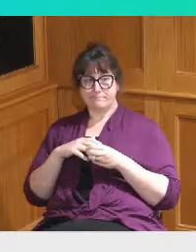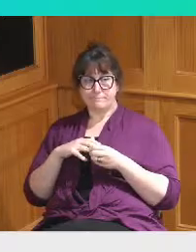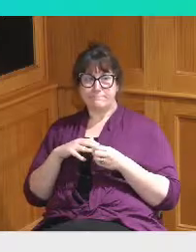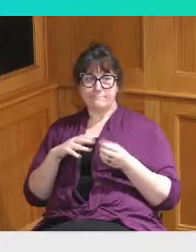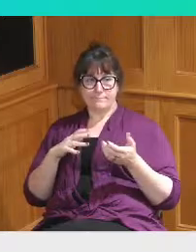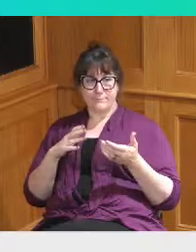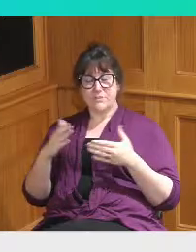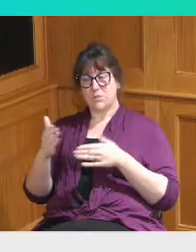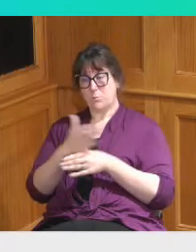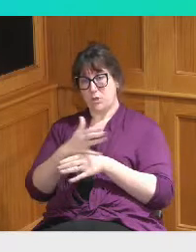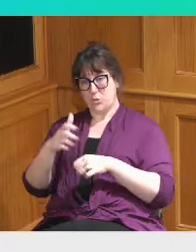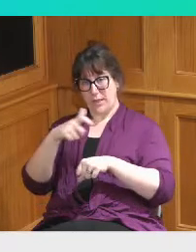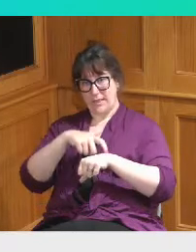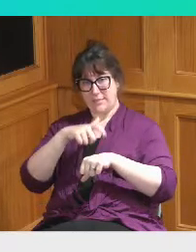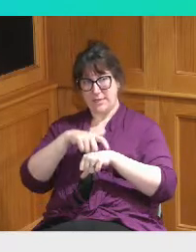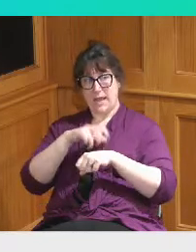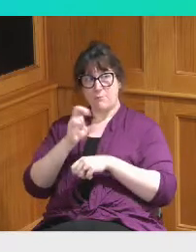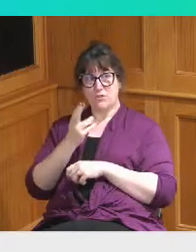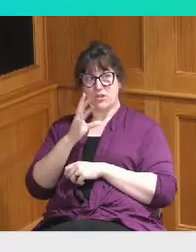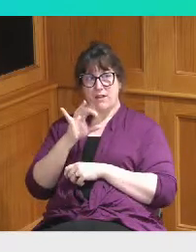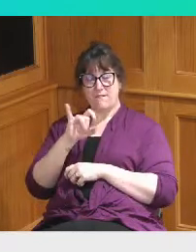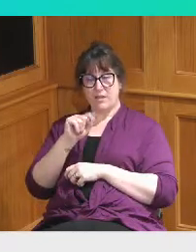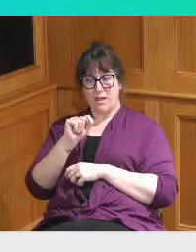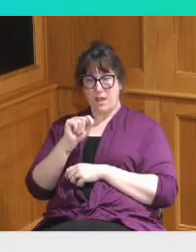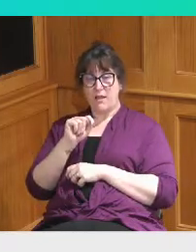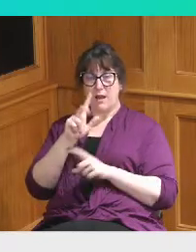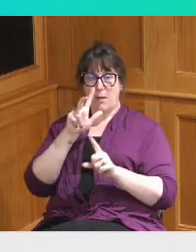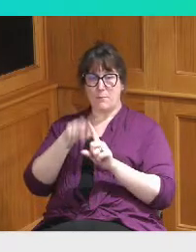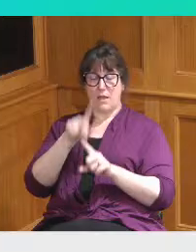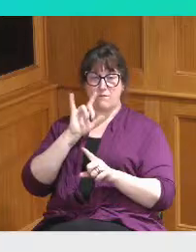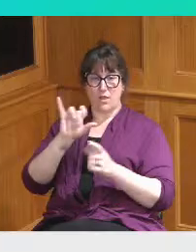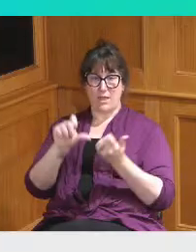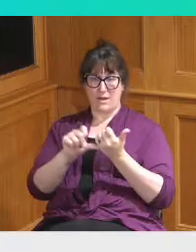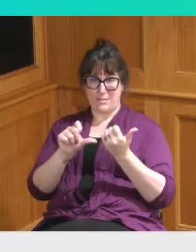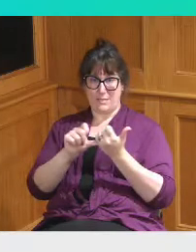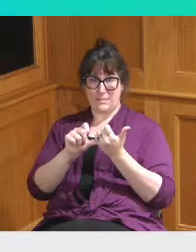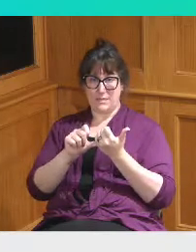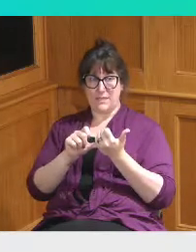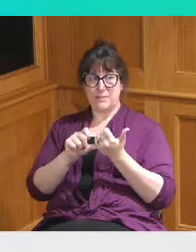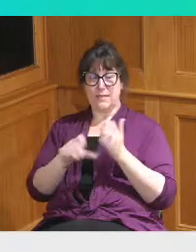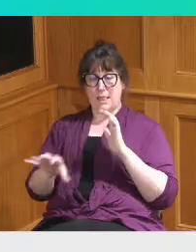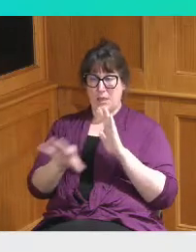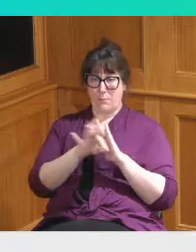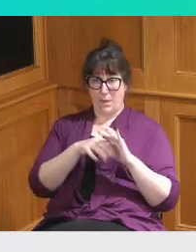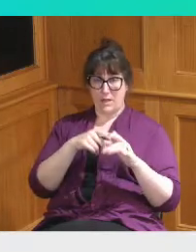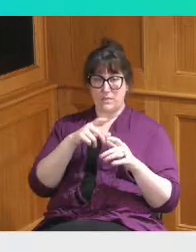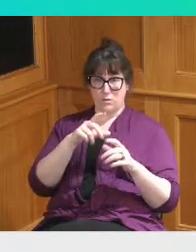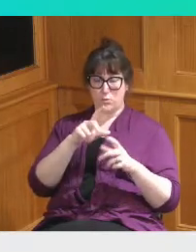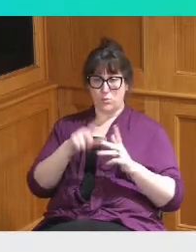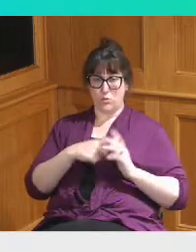Basically, between the time that Cheviot applied for our assistance and then once they were selected and we began work there,